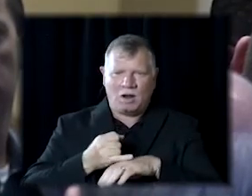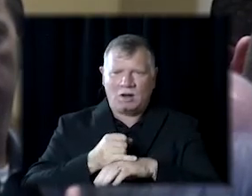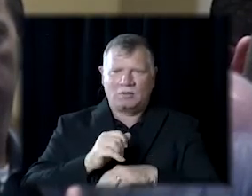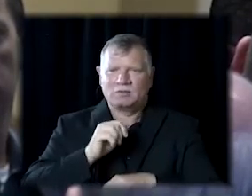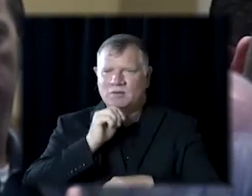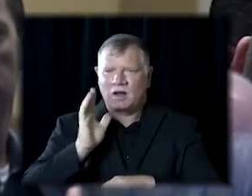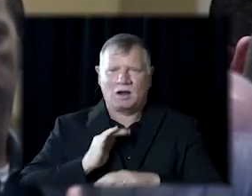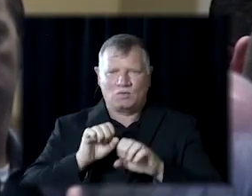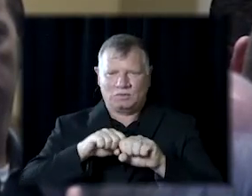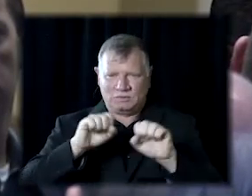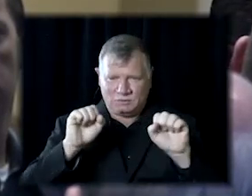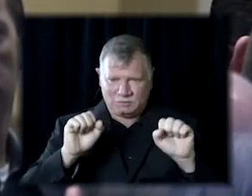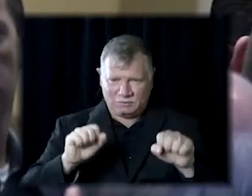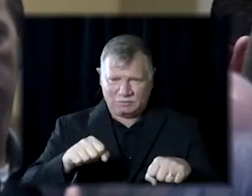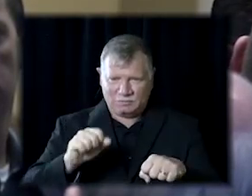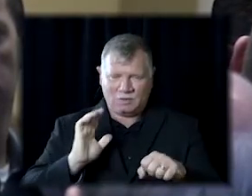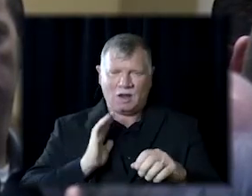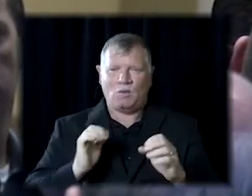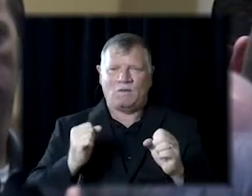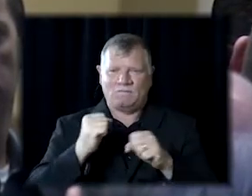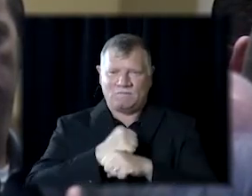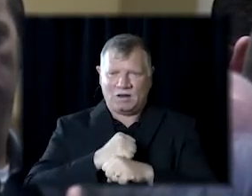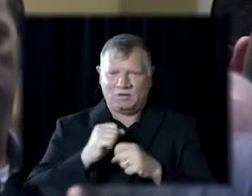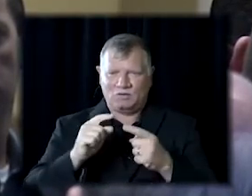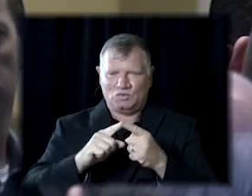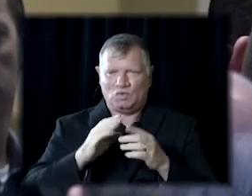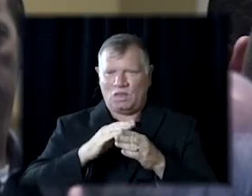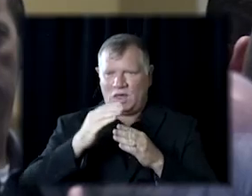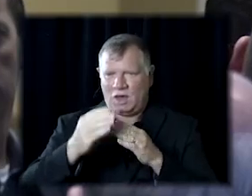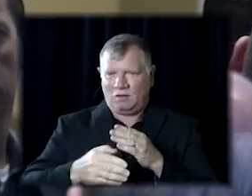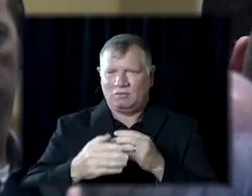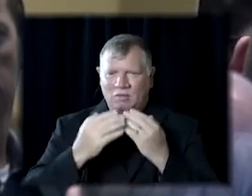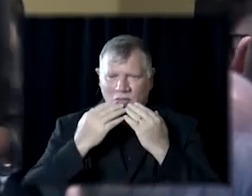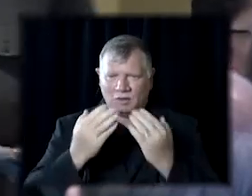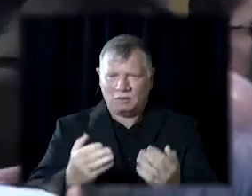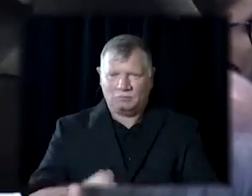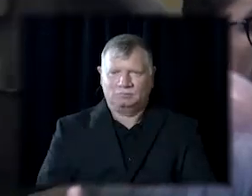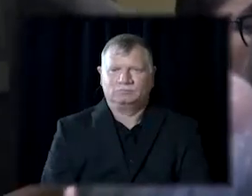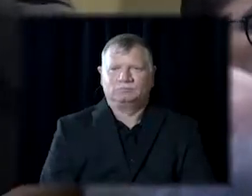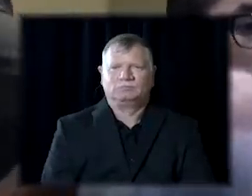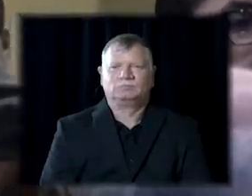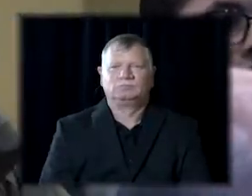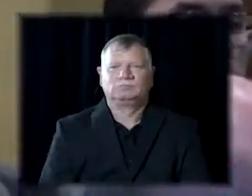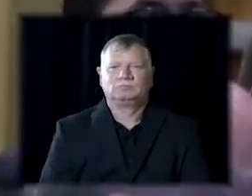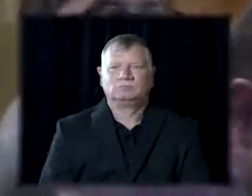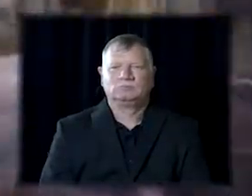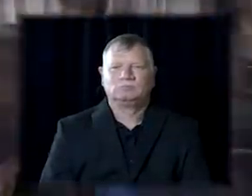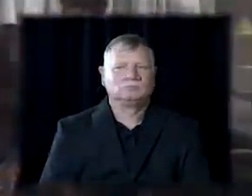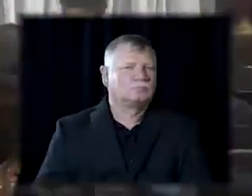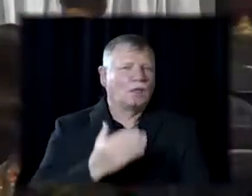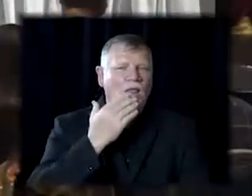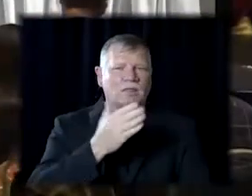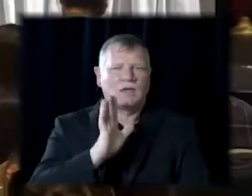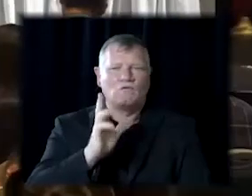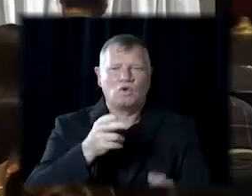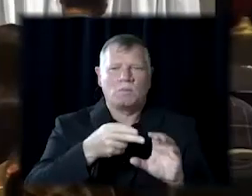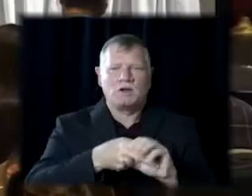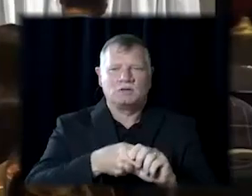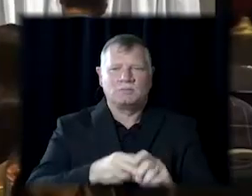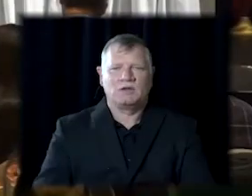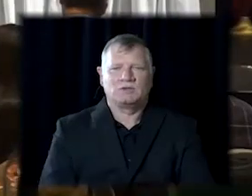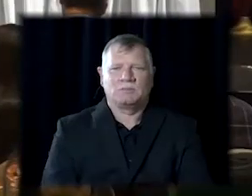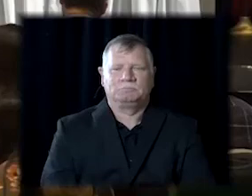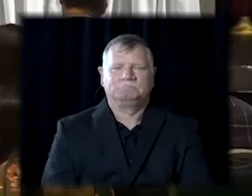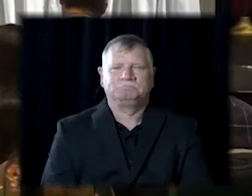over our system. We are gonna fight this until the end. Thank you. Thank you for your participation.